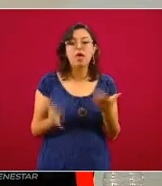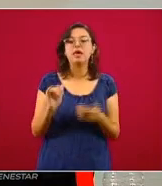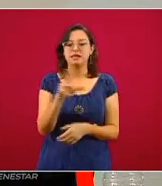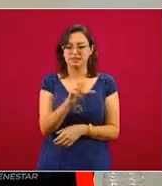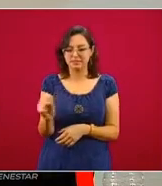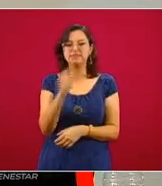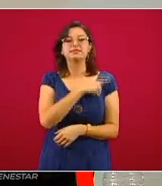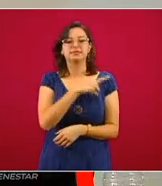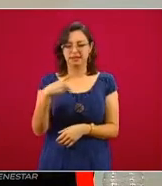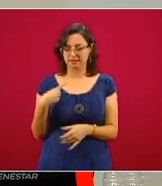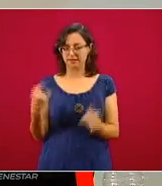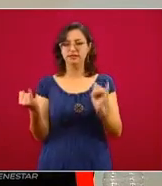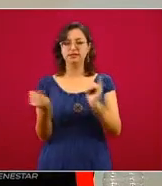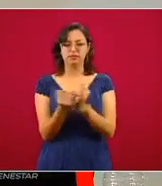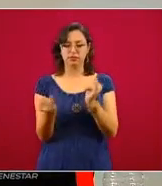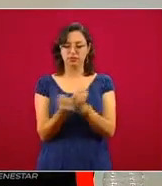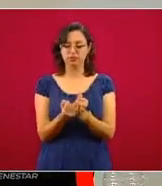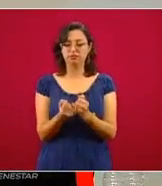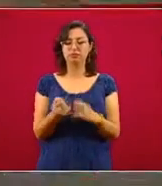there.